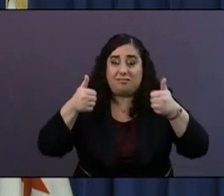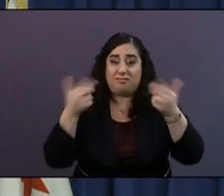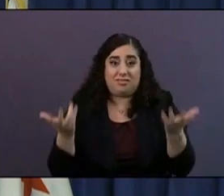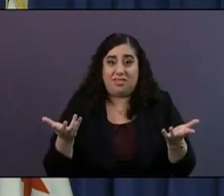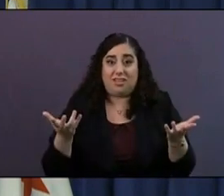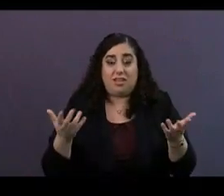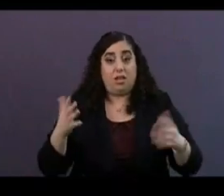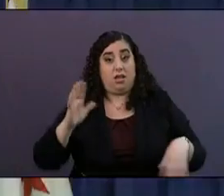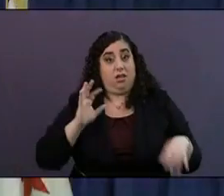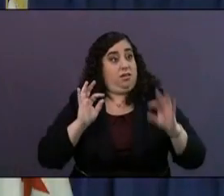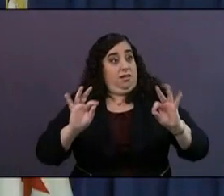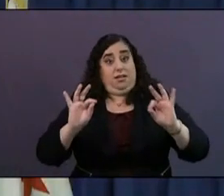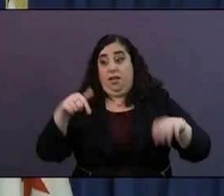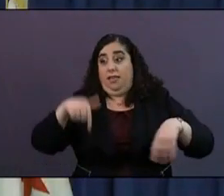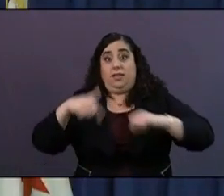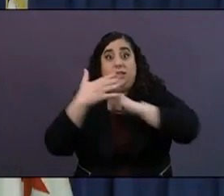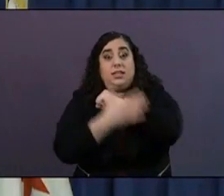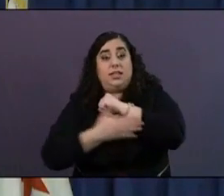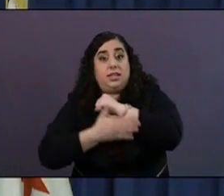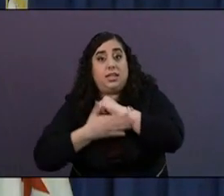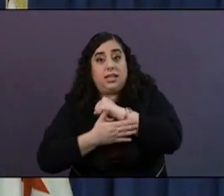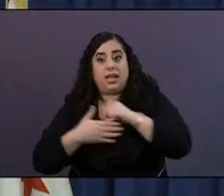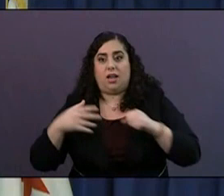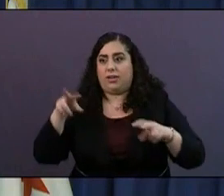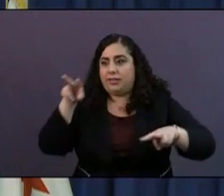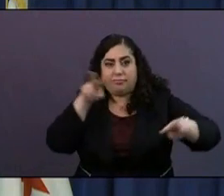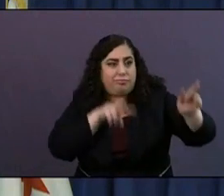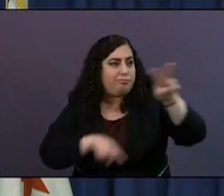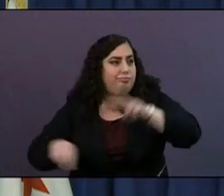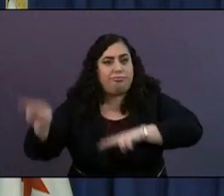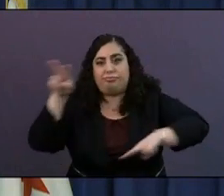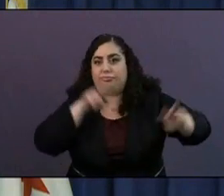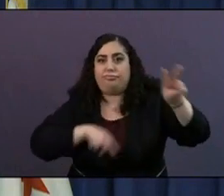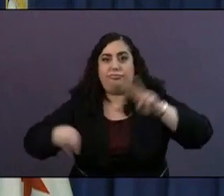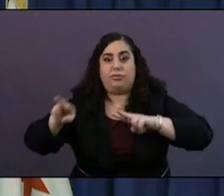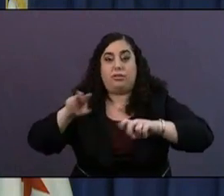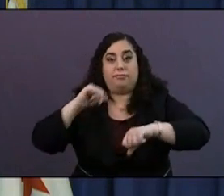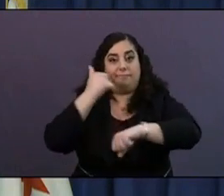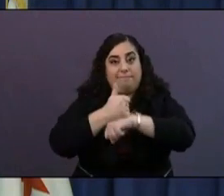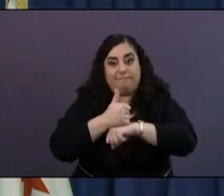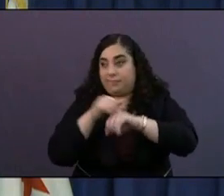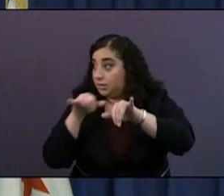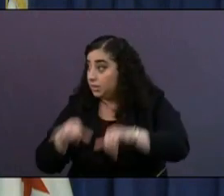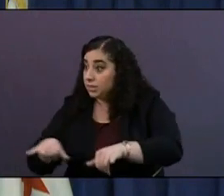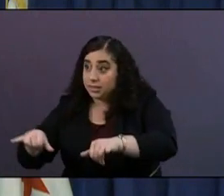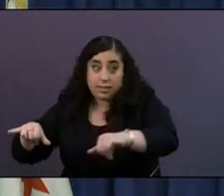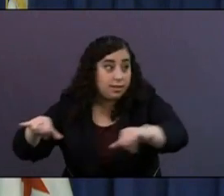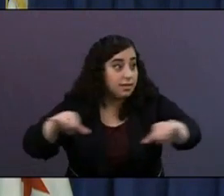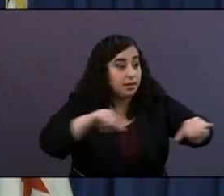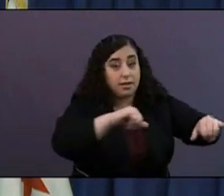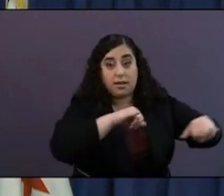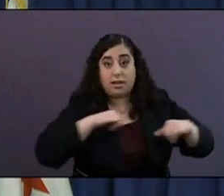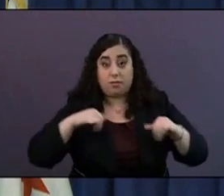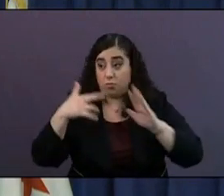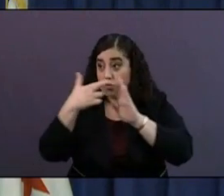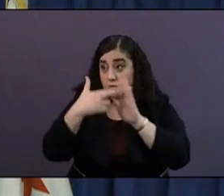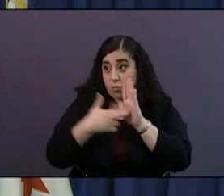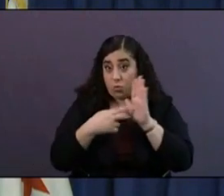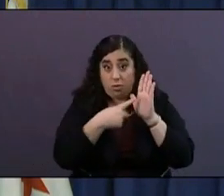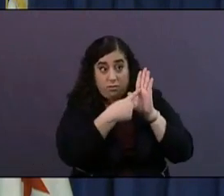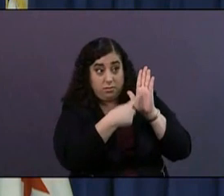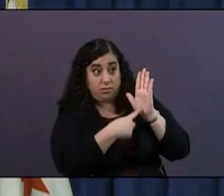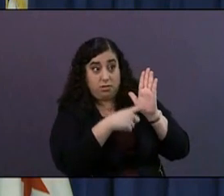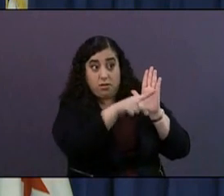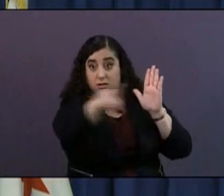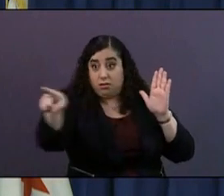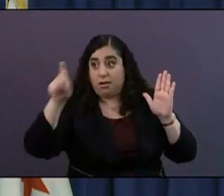leaning, looking at how do we have some very clear metrics that folks can understand, that folks can follow, and that we can